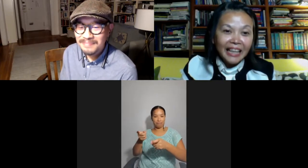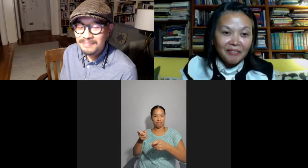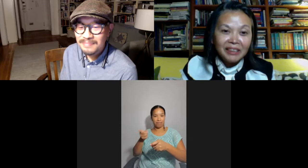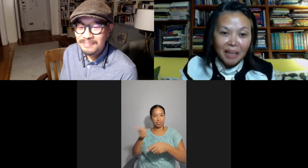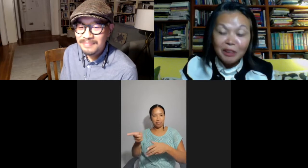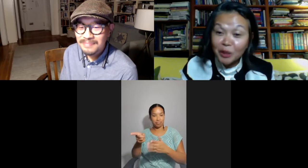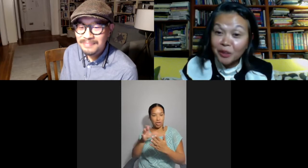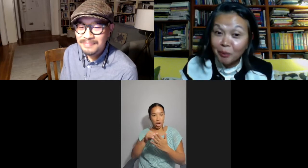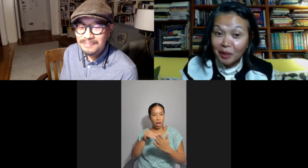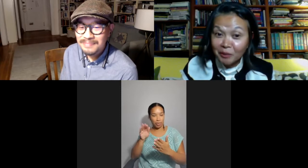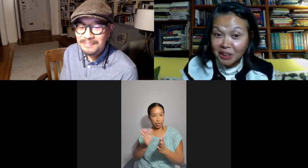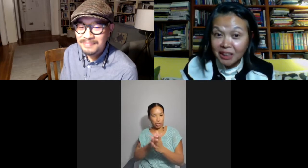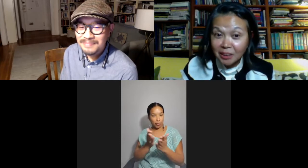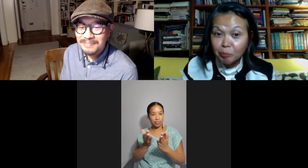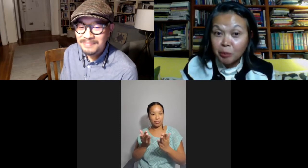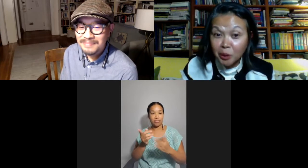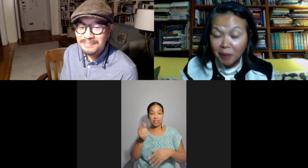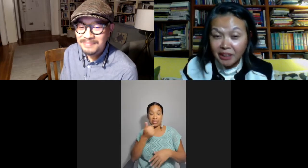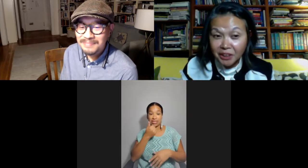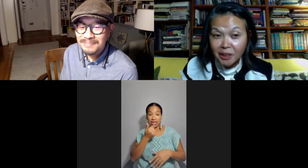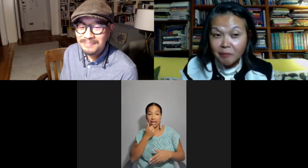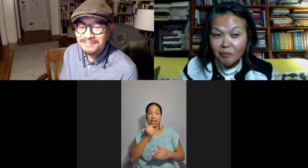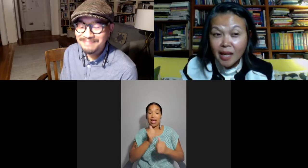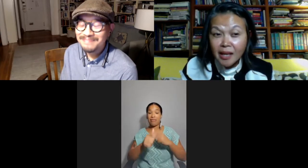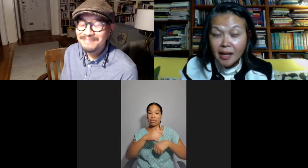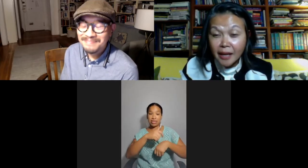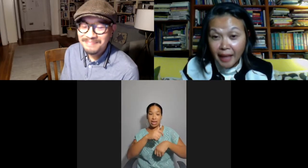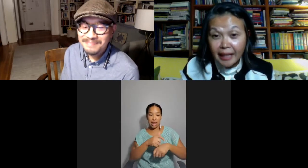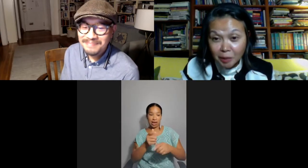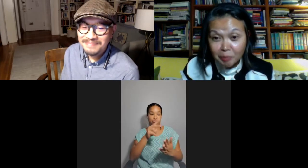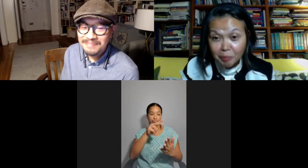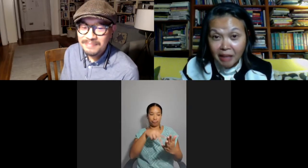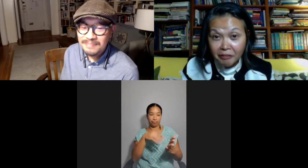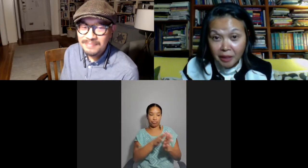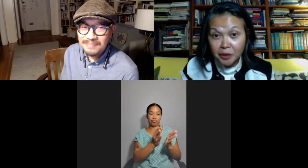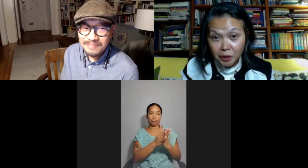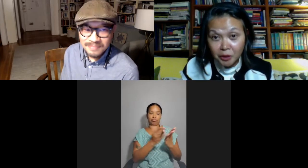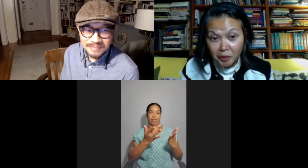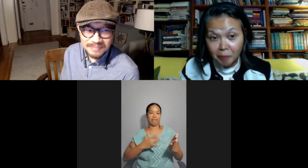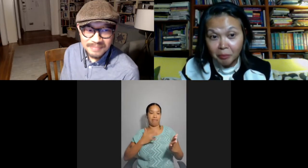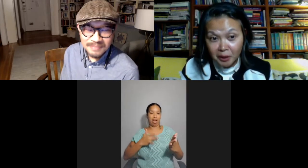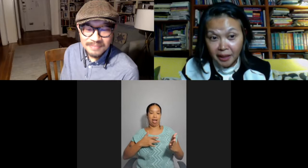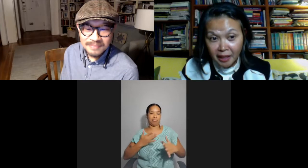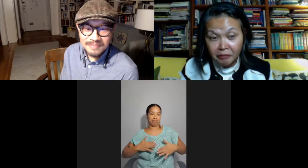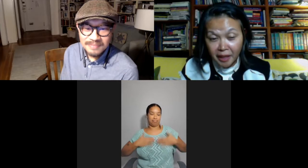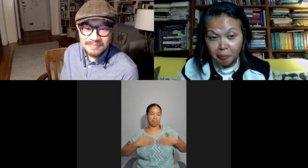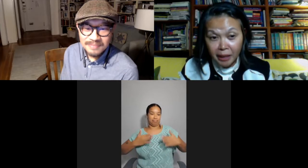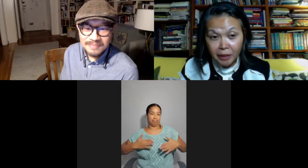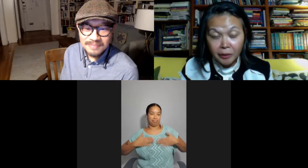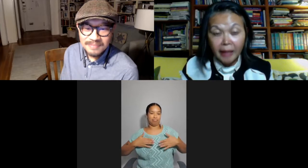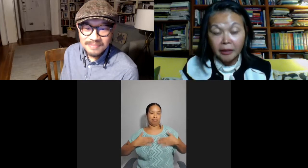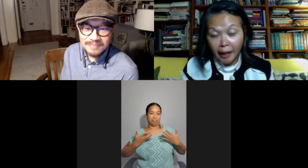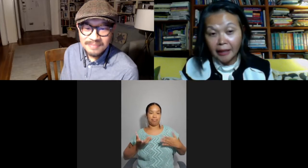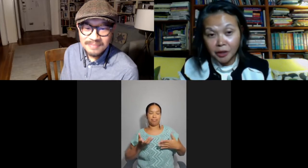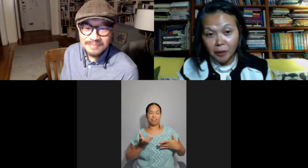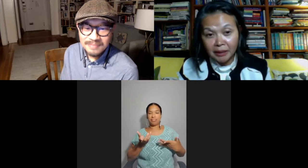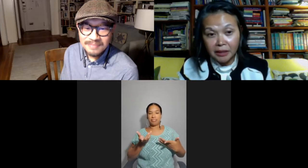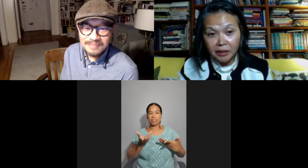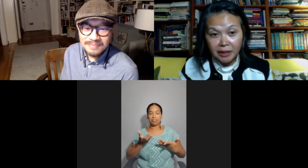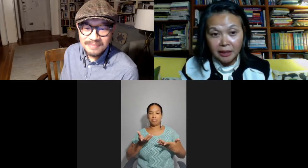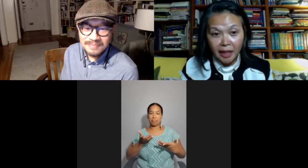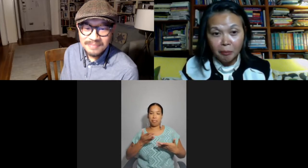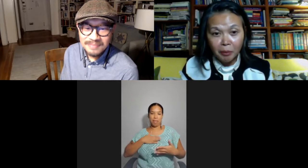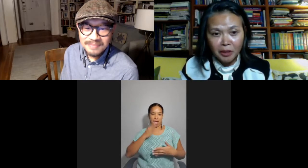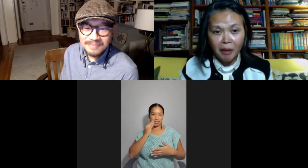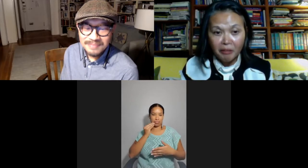said that every time he took the book, it was just pure pleasure. And that has been my feeling too with the books that I've read by you. As you know, I teach